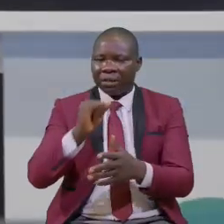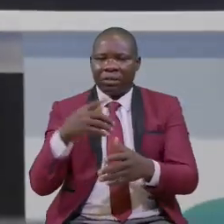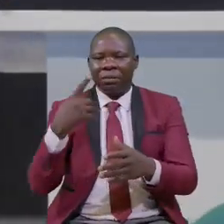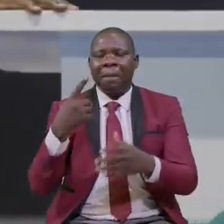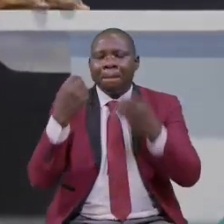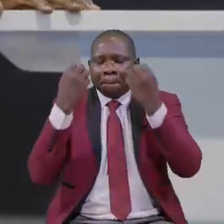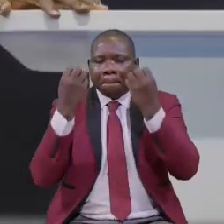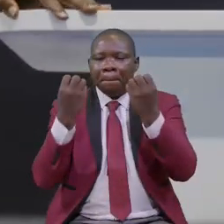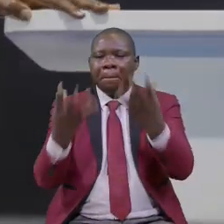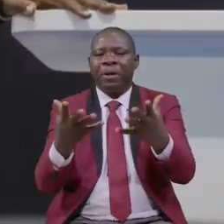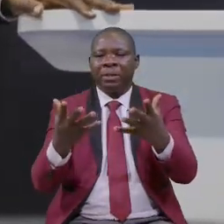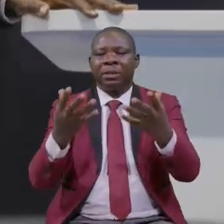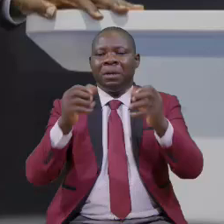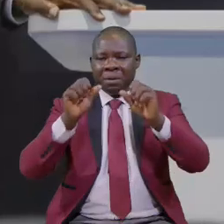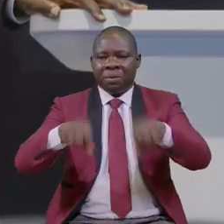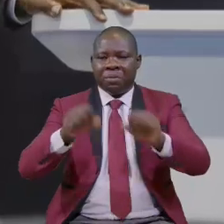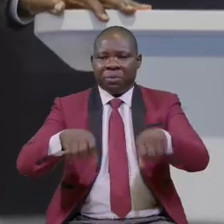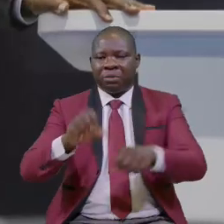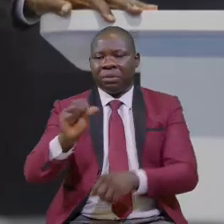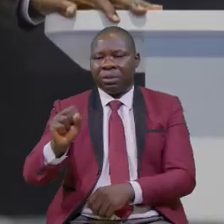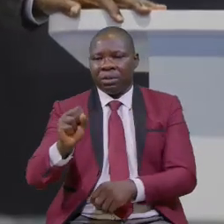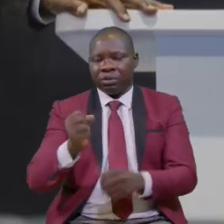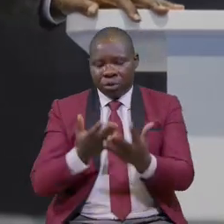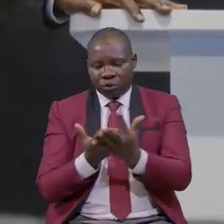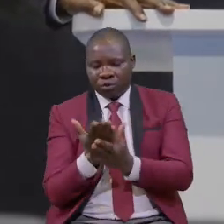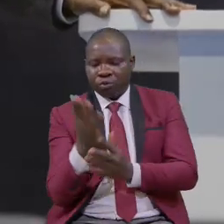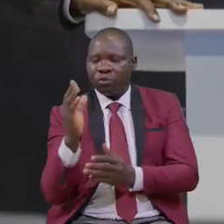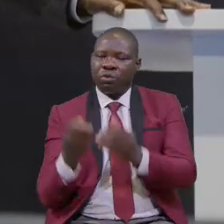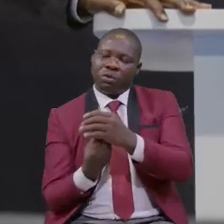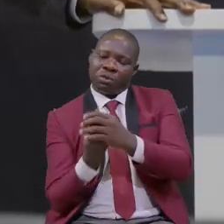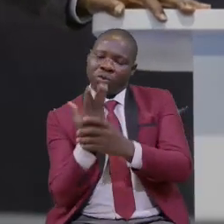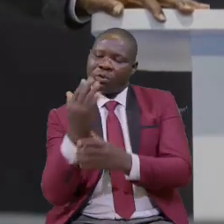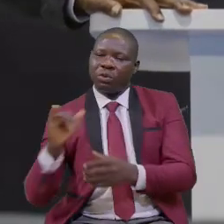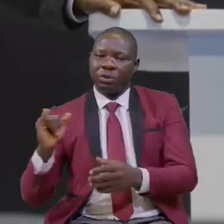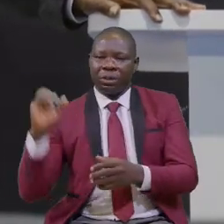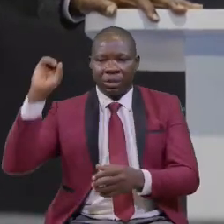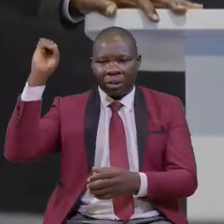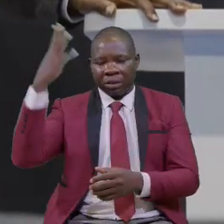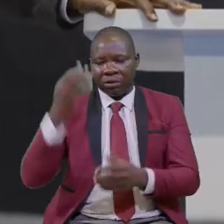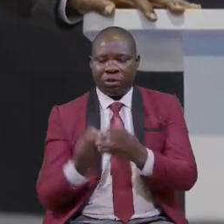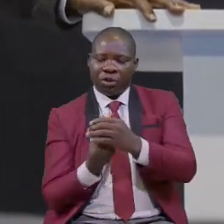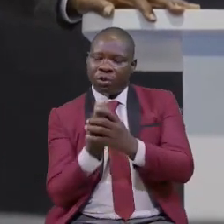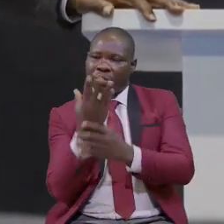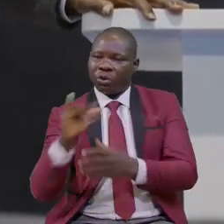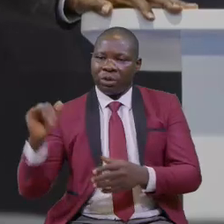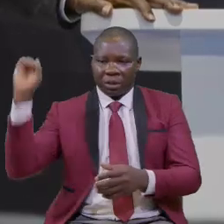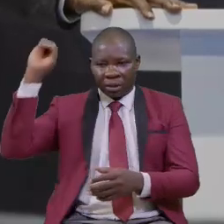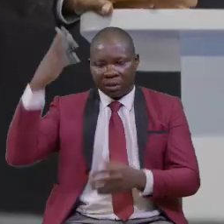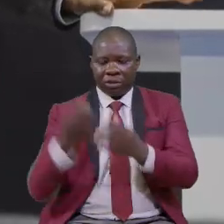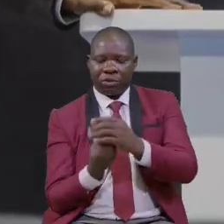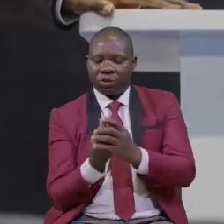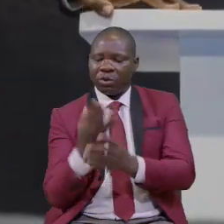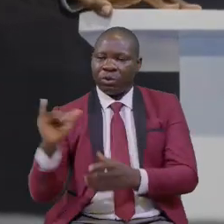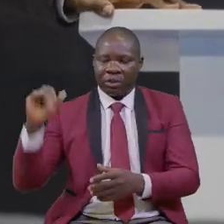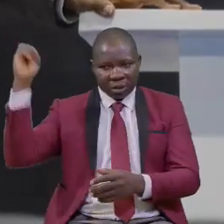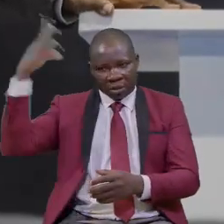manifold possibilities through growing grace. Growing grace. Growing grace.